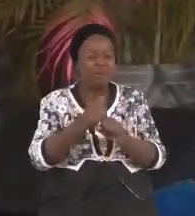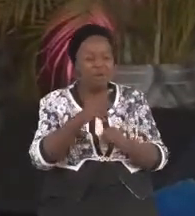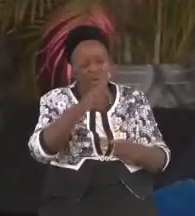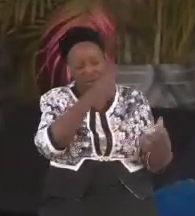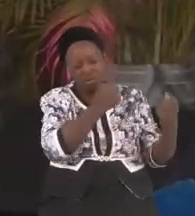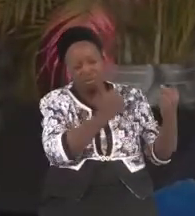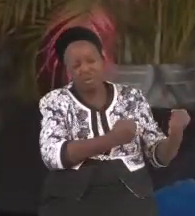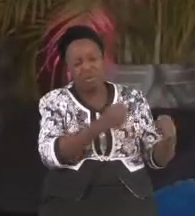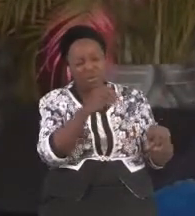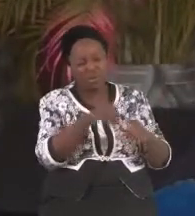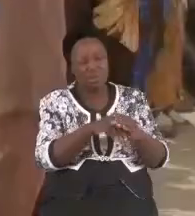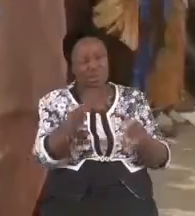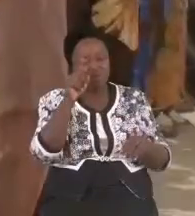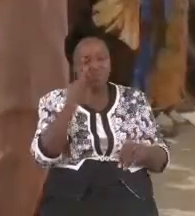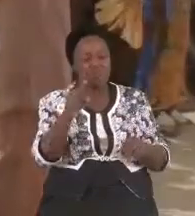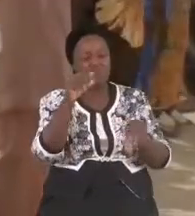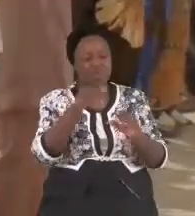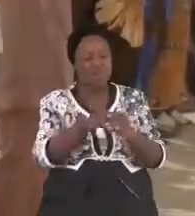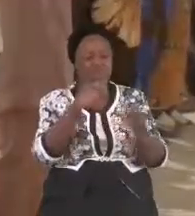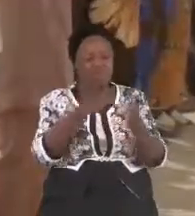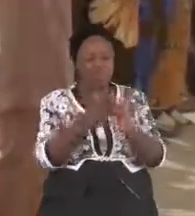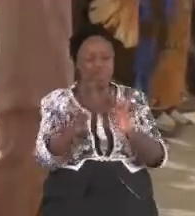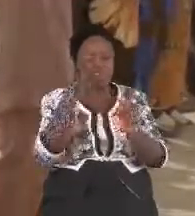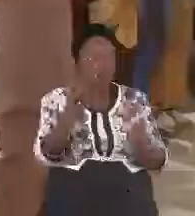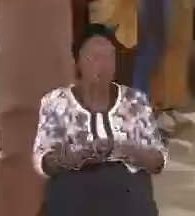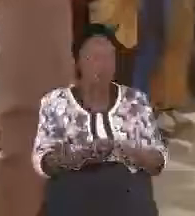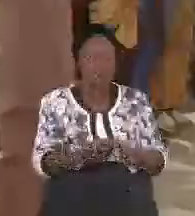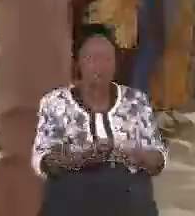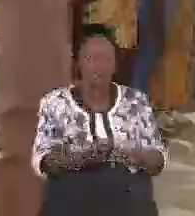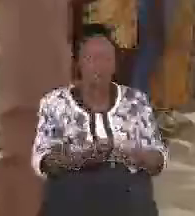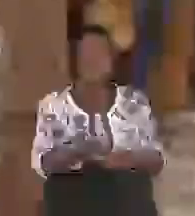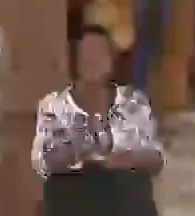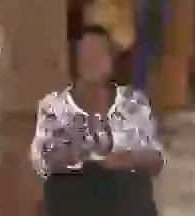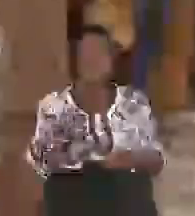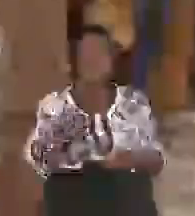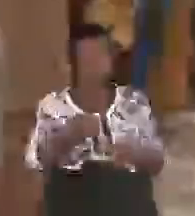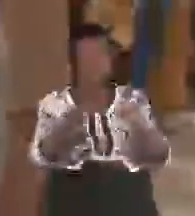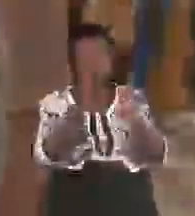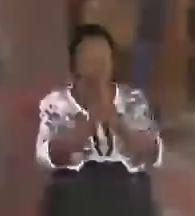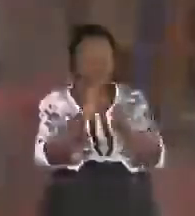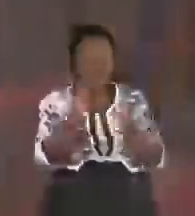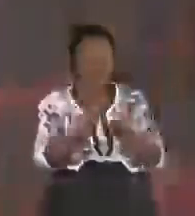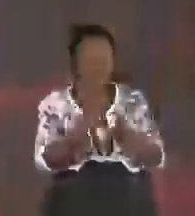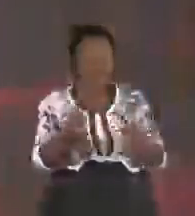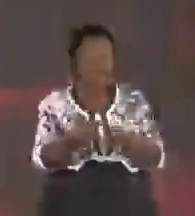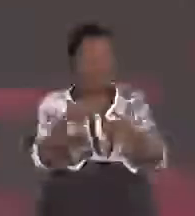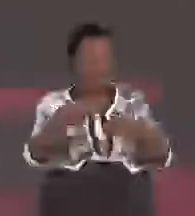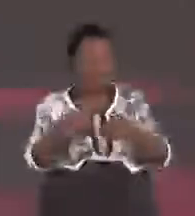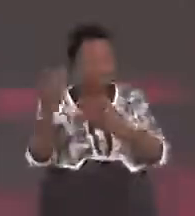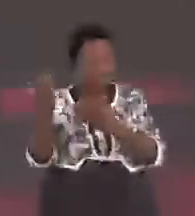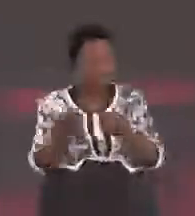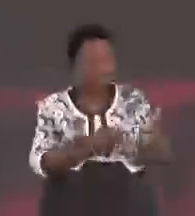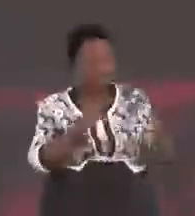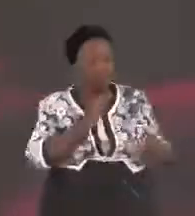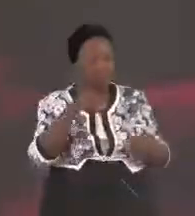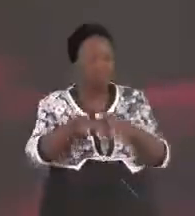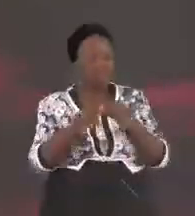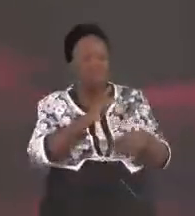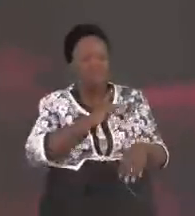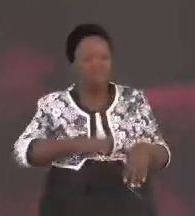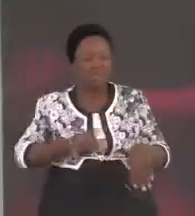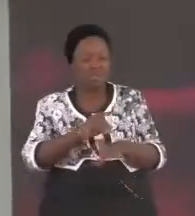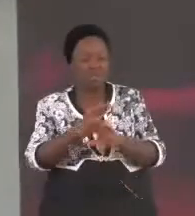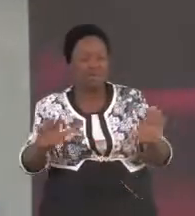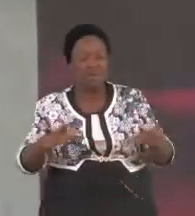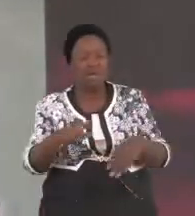in Jesus' name. And we pray that as you have brought us into the kingdom, as